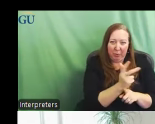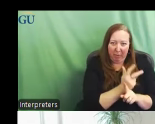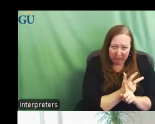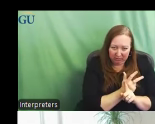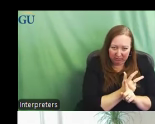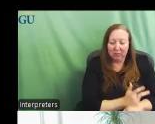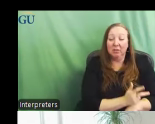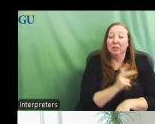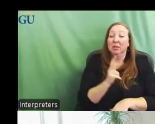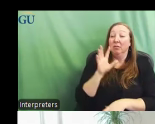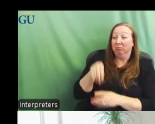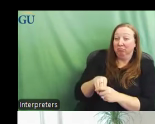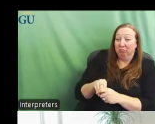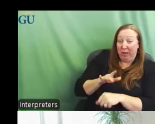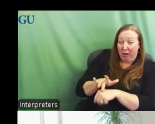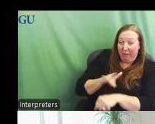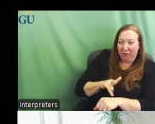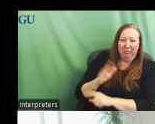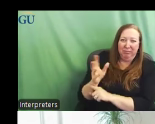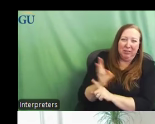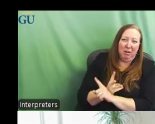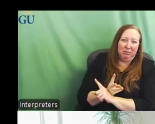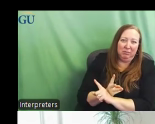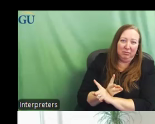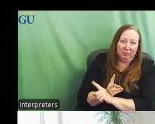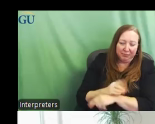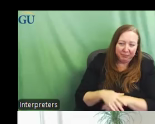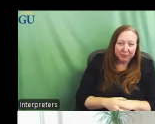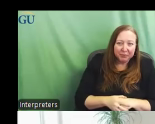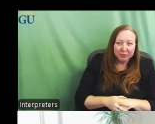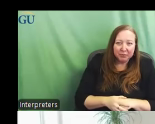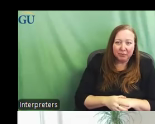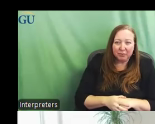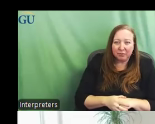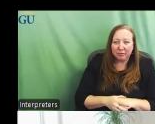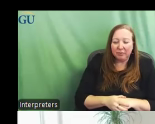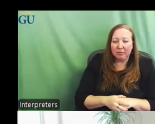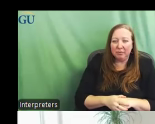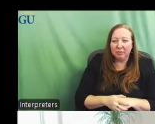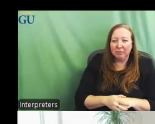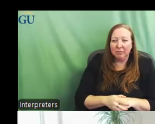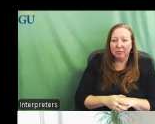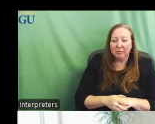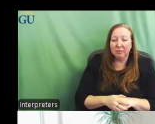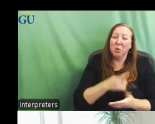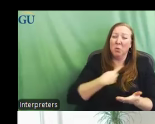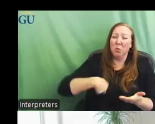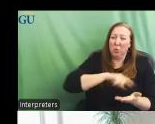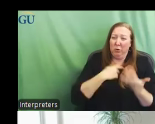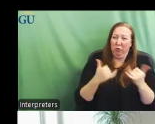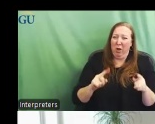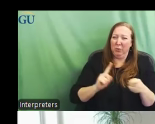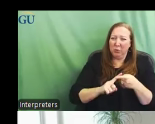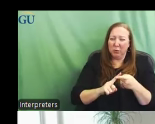intervention system by 6 months of age. In addition, we're also trying to identify